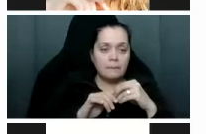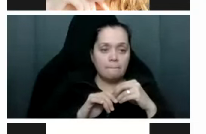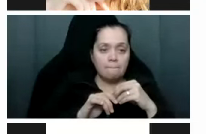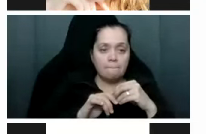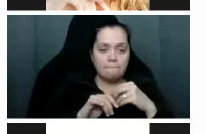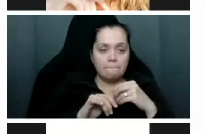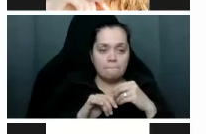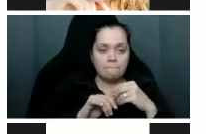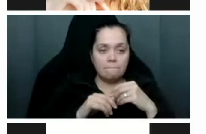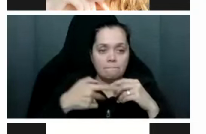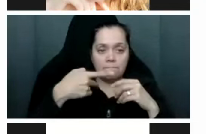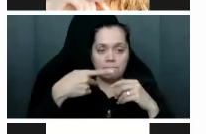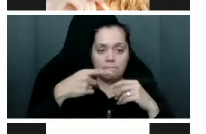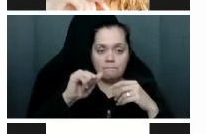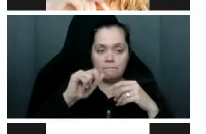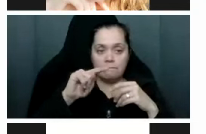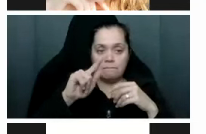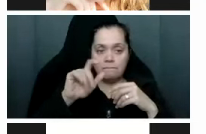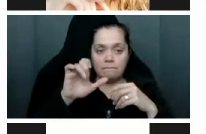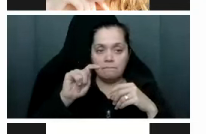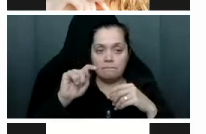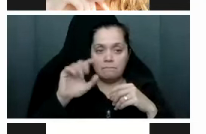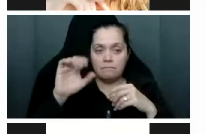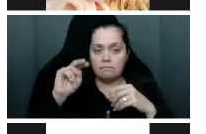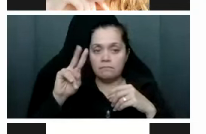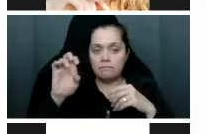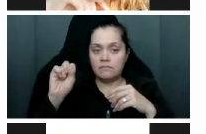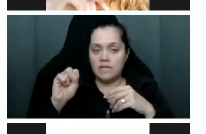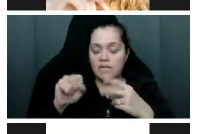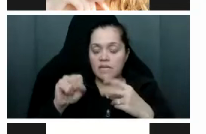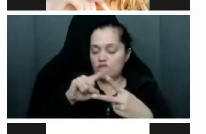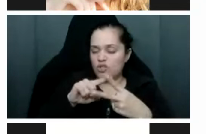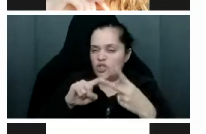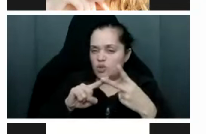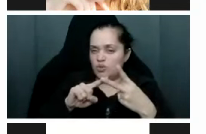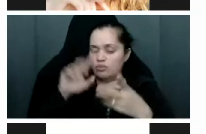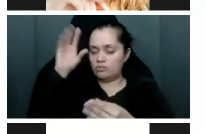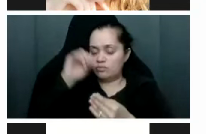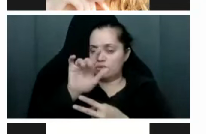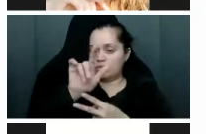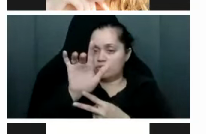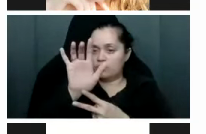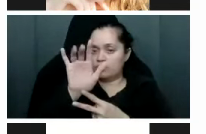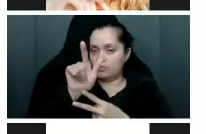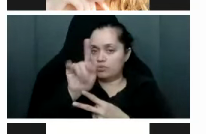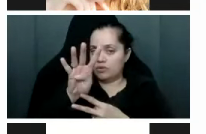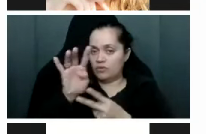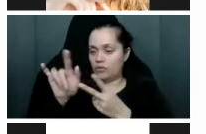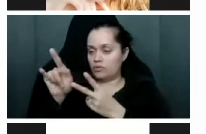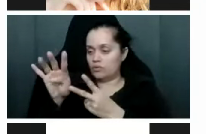Padlet Canvas, 2 of them, 24 points each. I like this